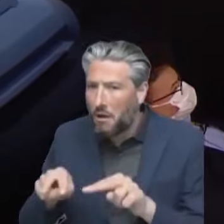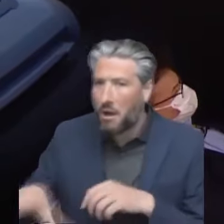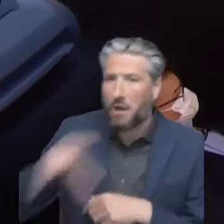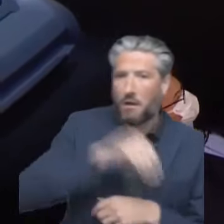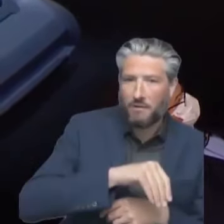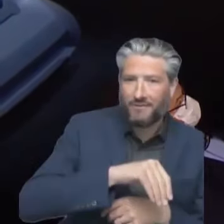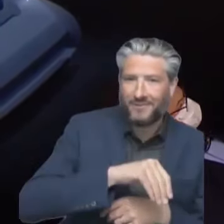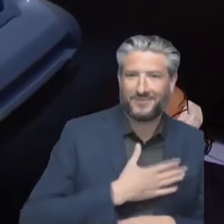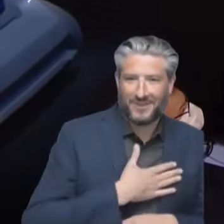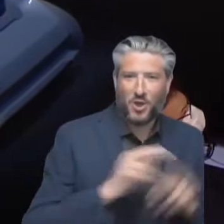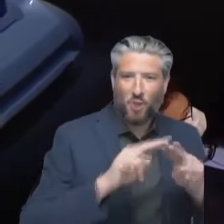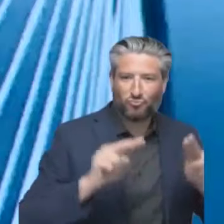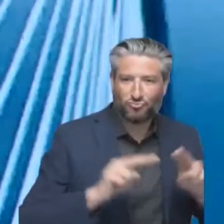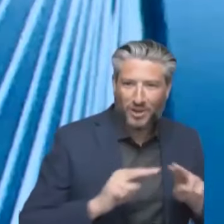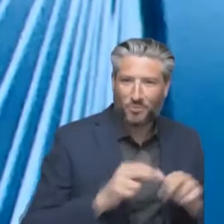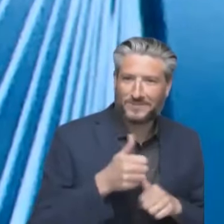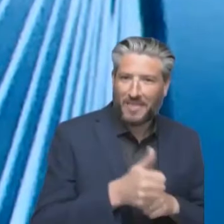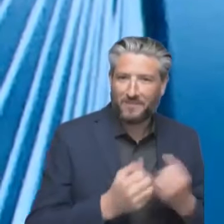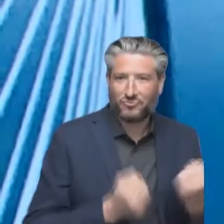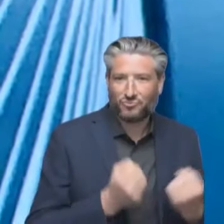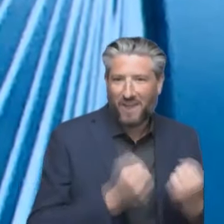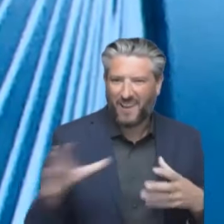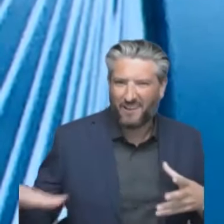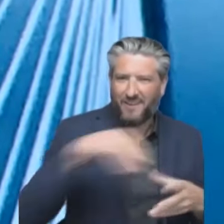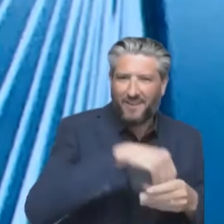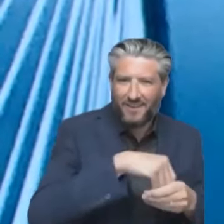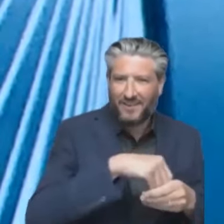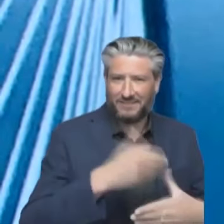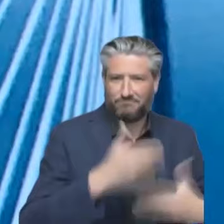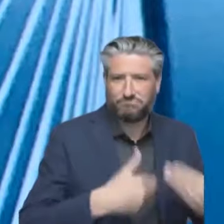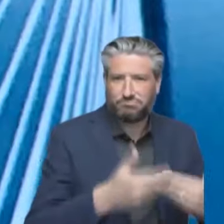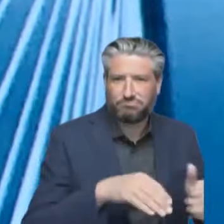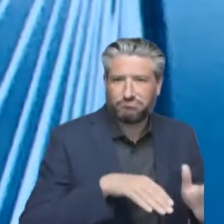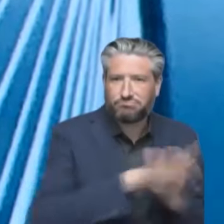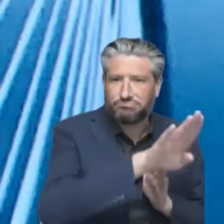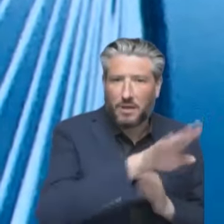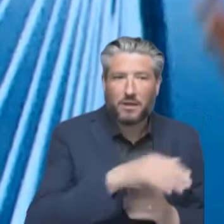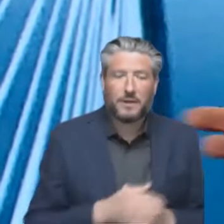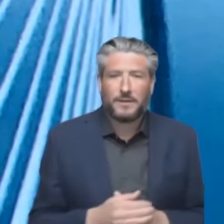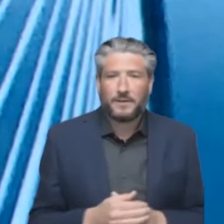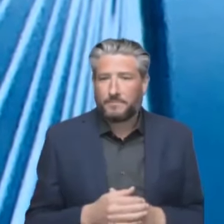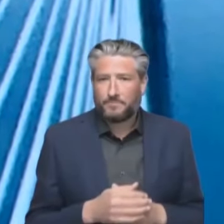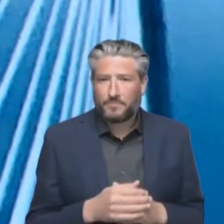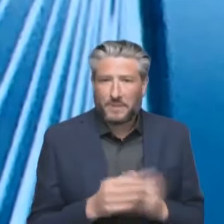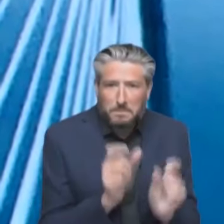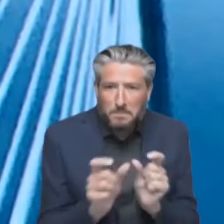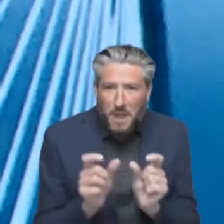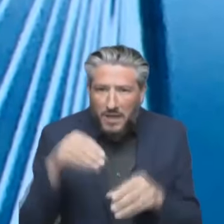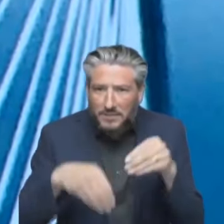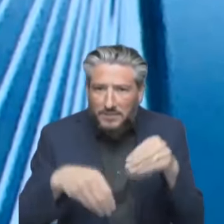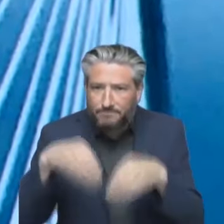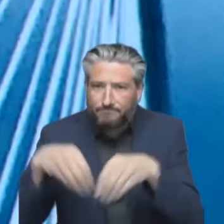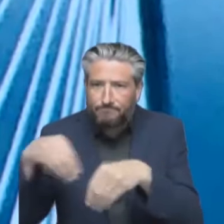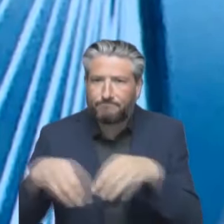when, for example, at a very operational level, we expand the number of parts and components that are subject to joint